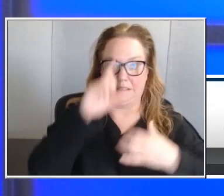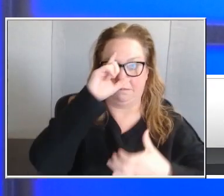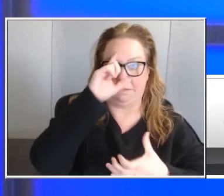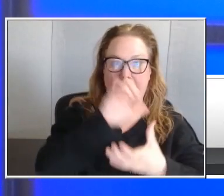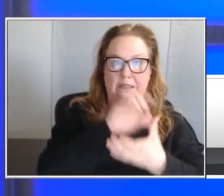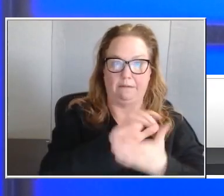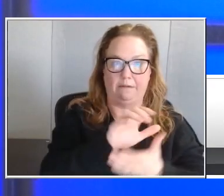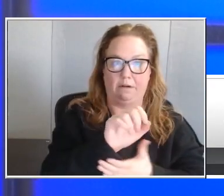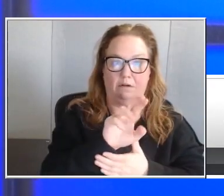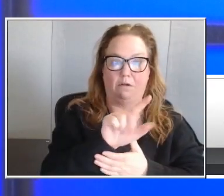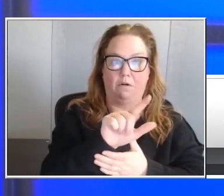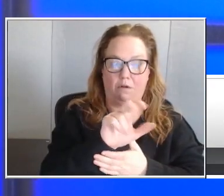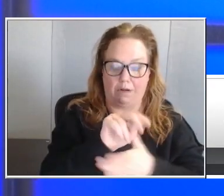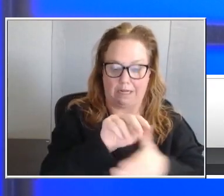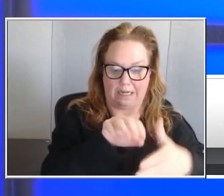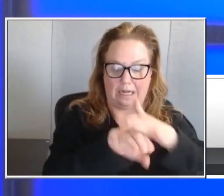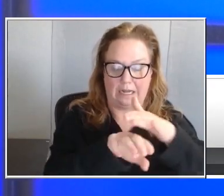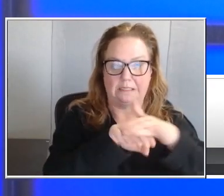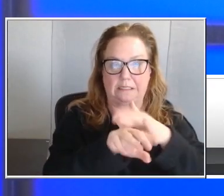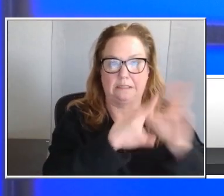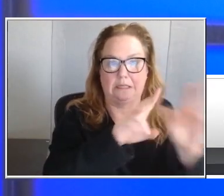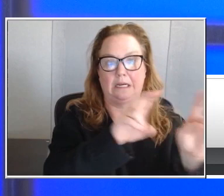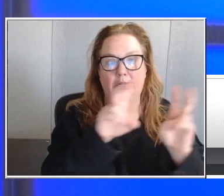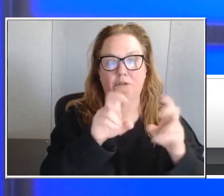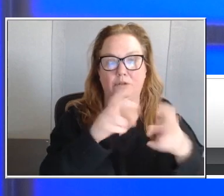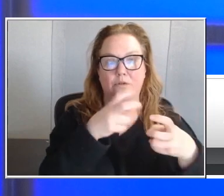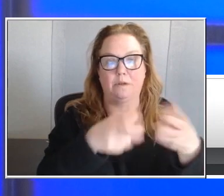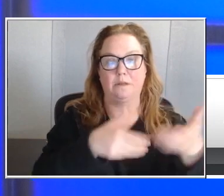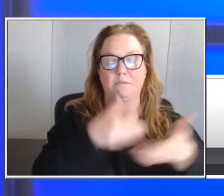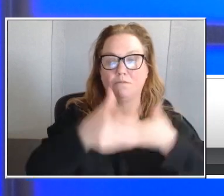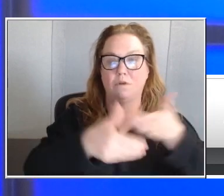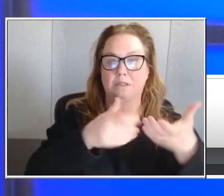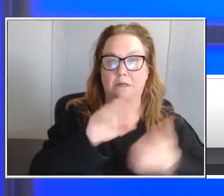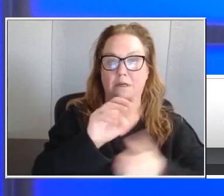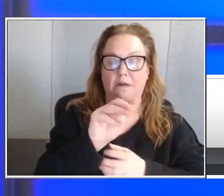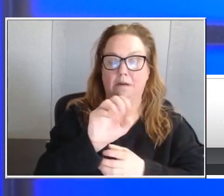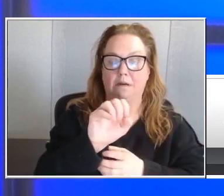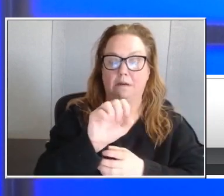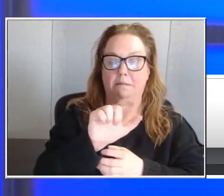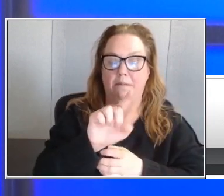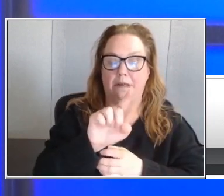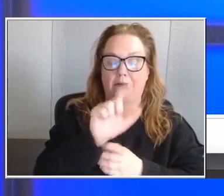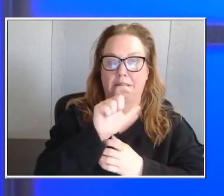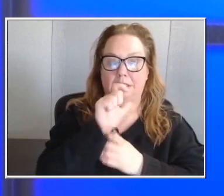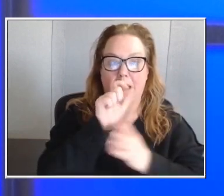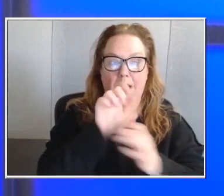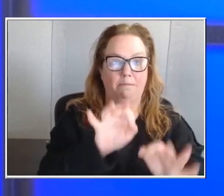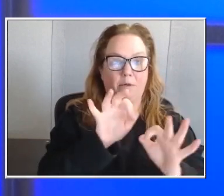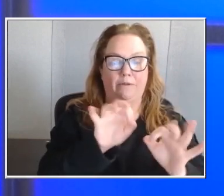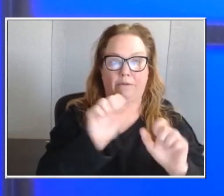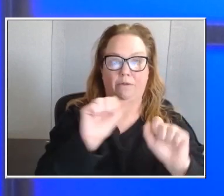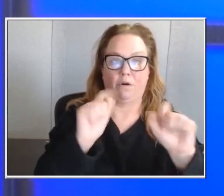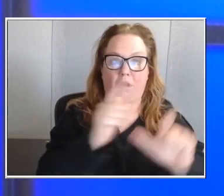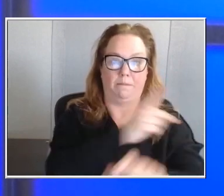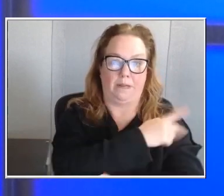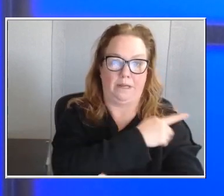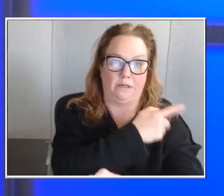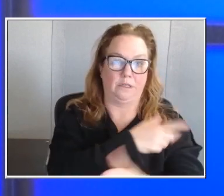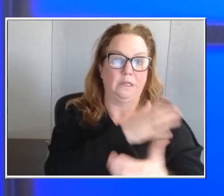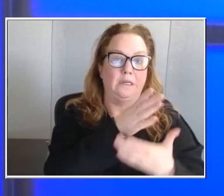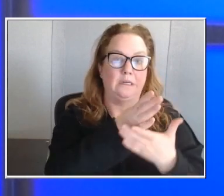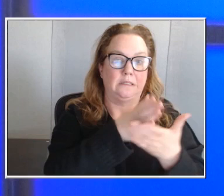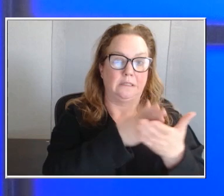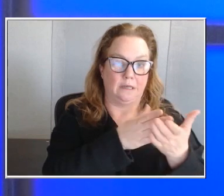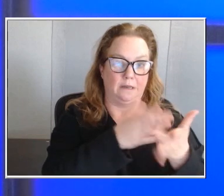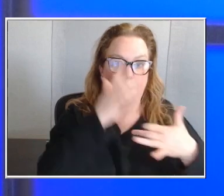organ access and the issues with the process, but at the same time, Meld isn't perfect for every patient. Some diseases may be underserved by Meld. I think we're going